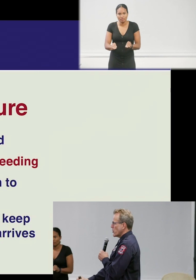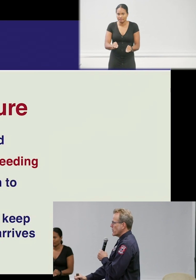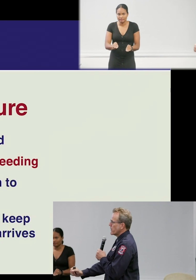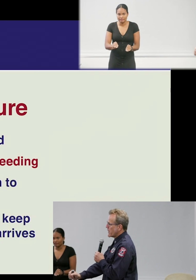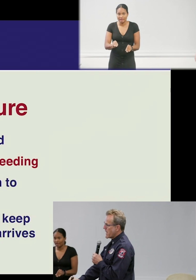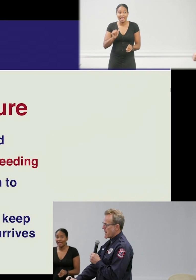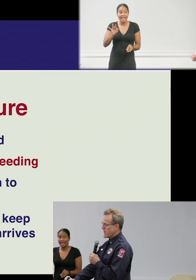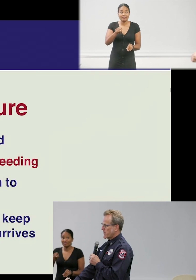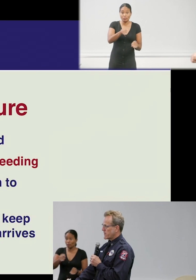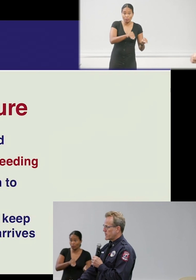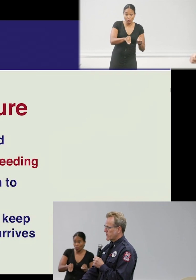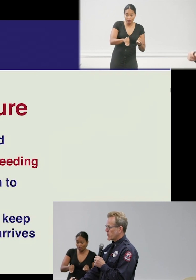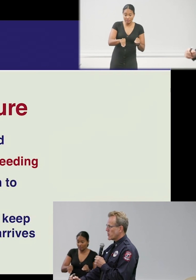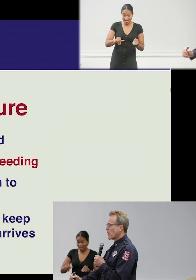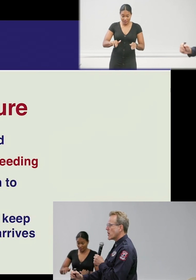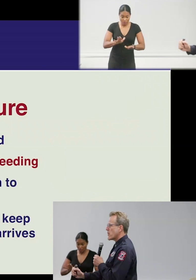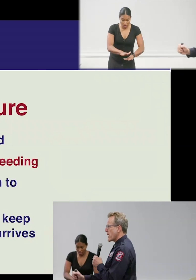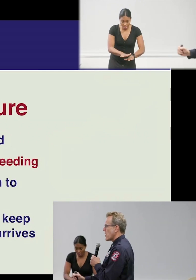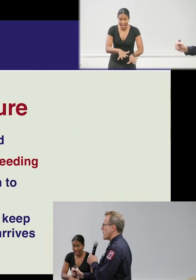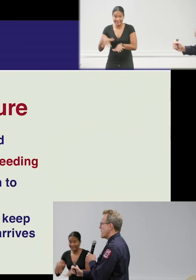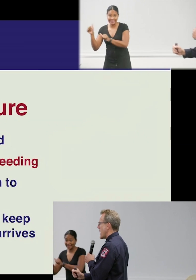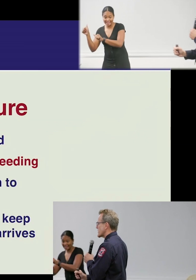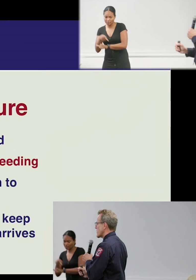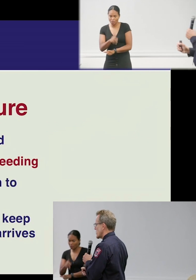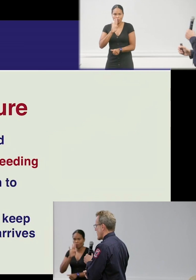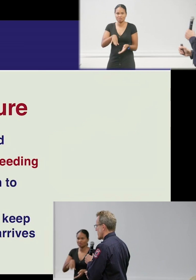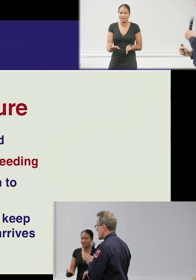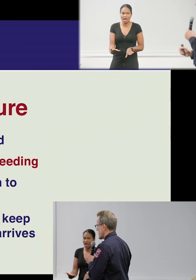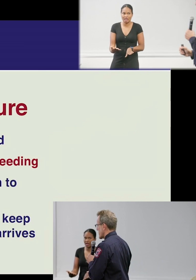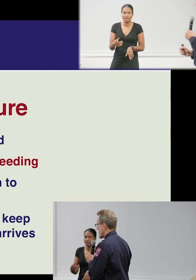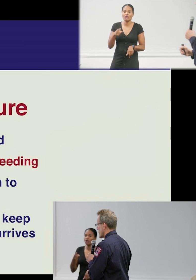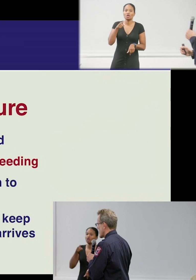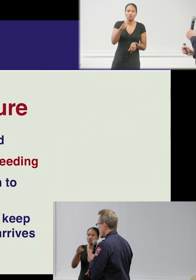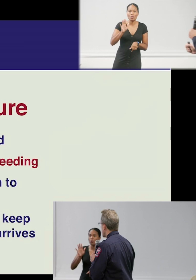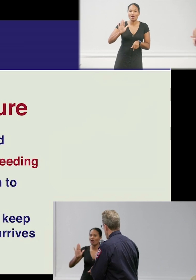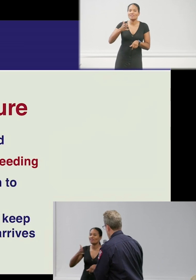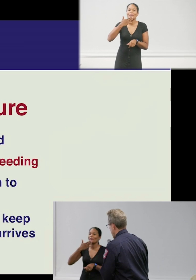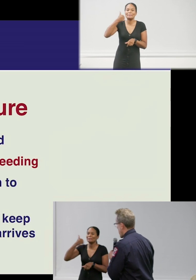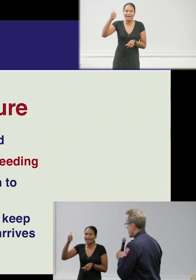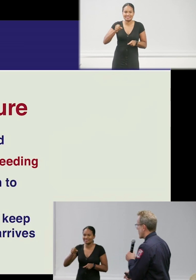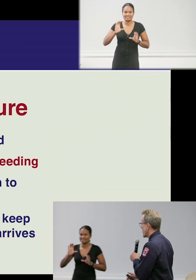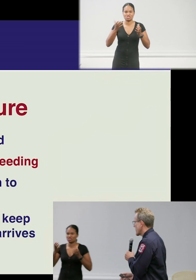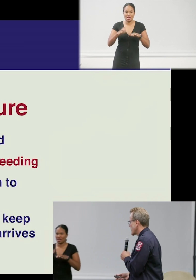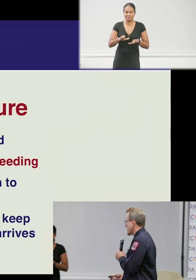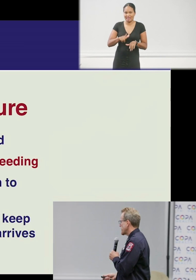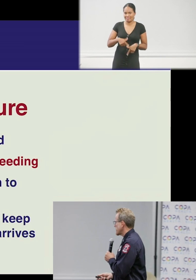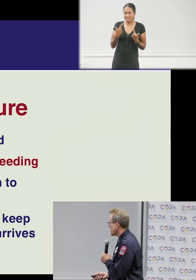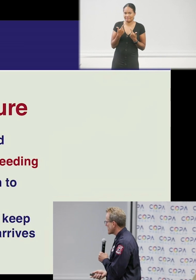You move, they die. You are their best chance at life.